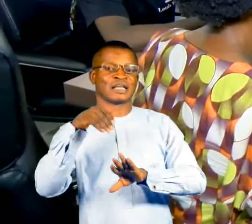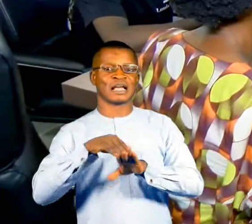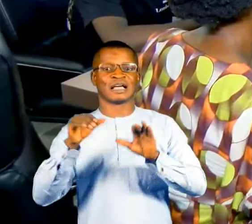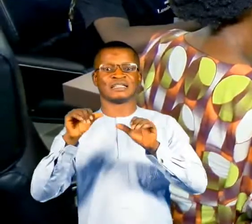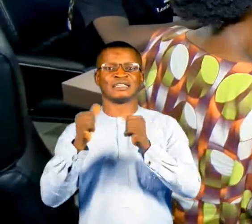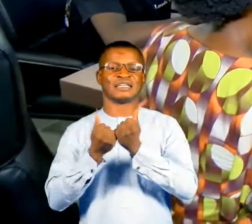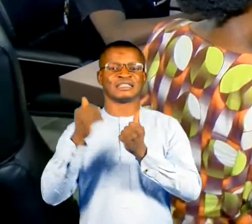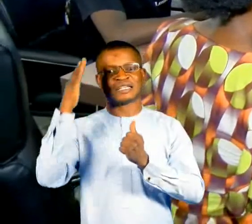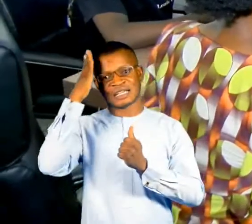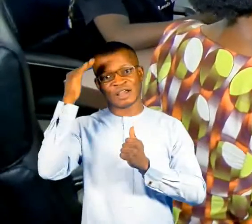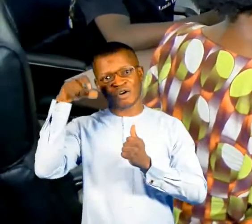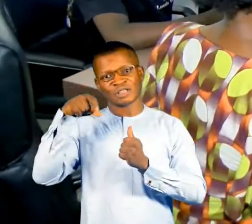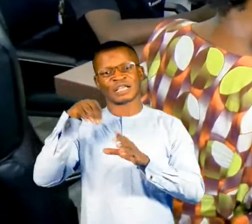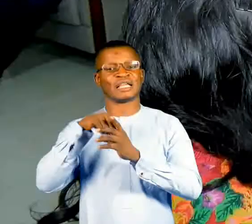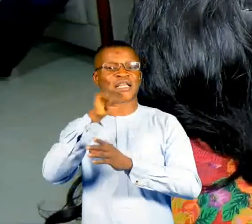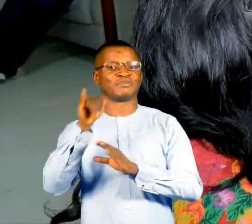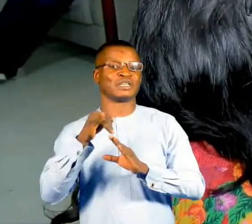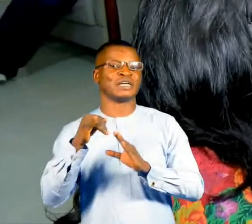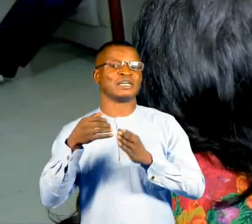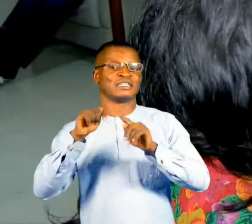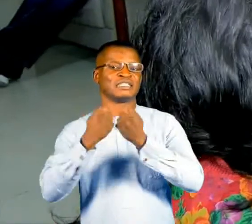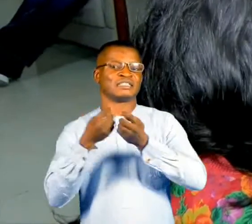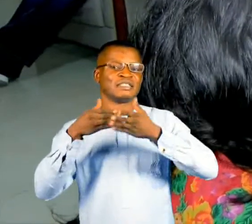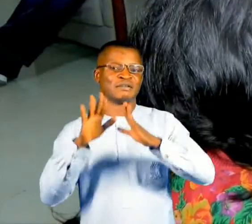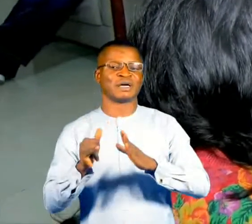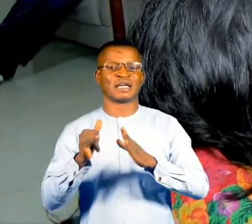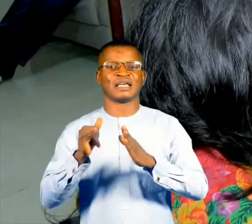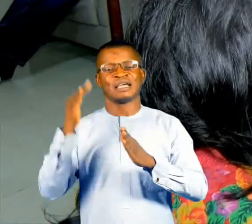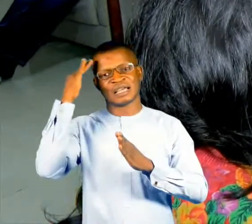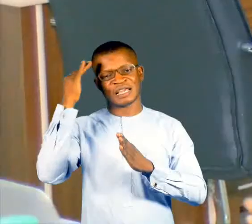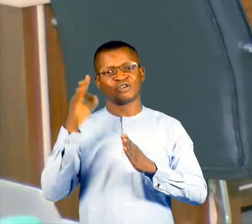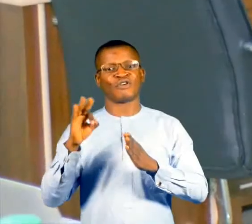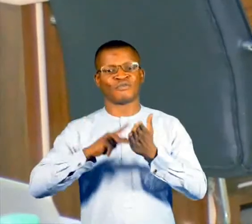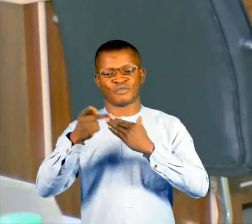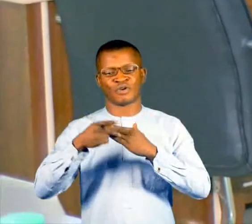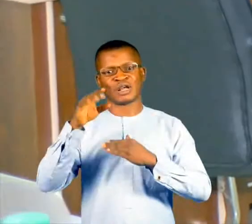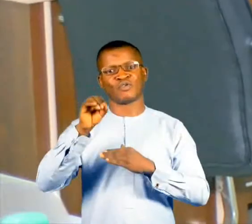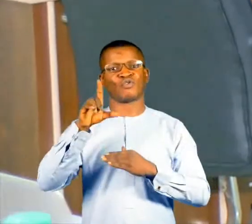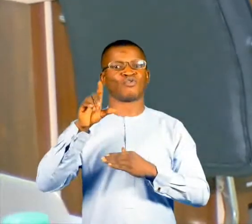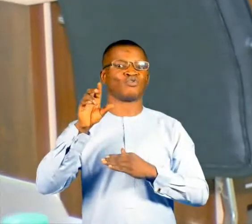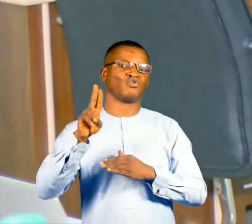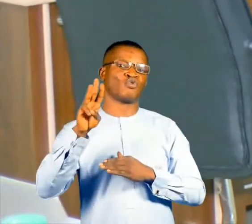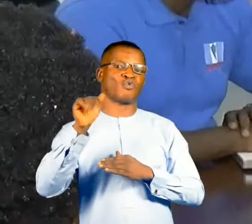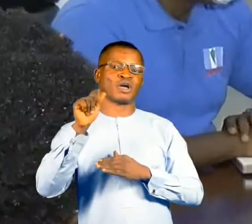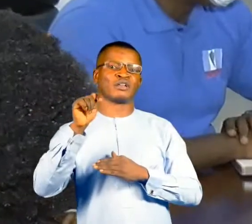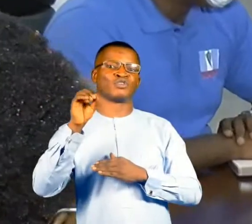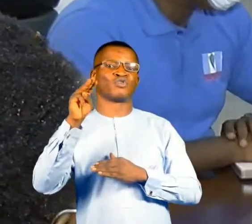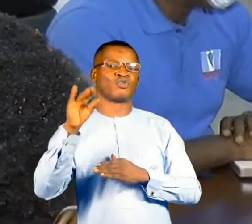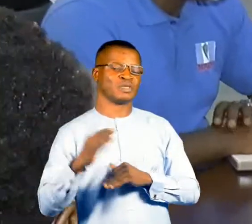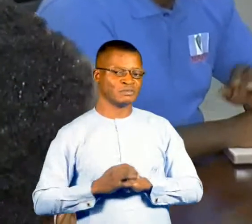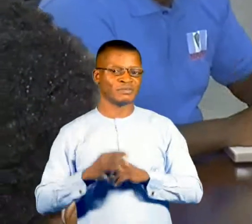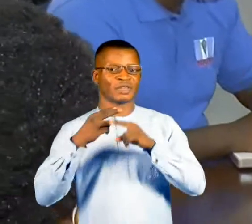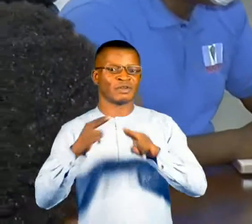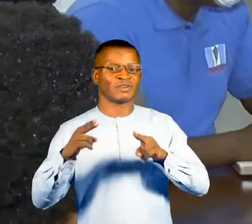at the agency's headquarters, Abuja. The team was led by the head of programs, Oluwatomi Okiowo. While